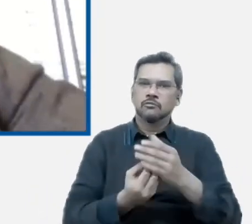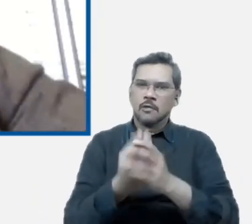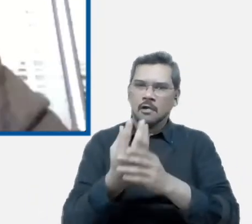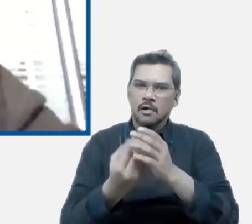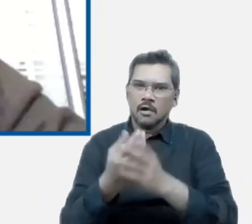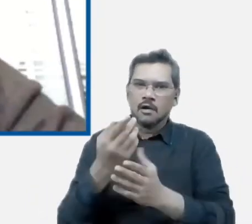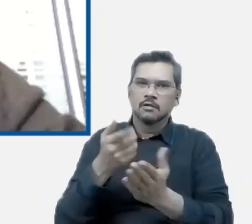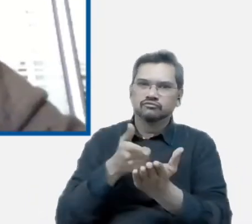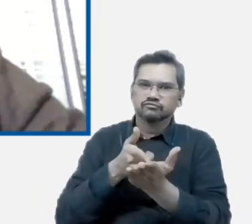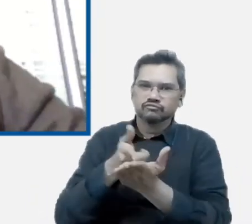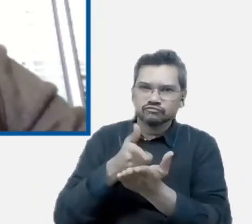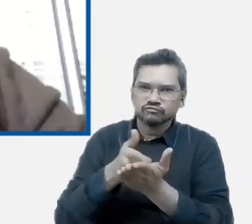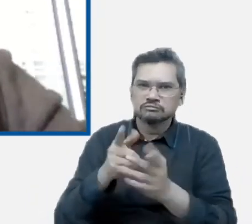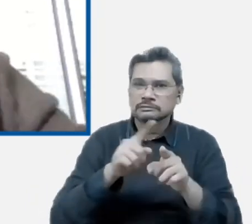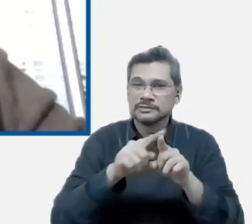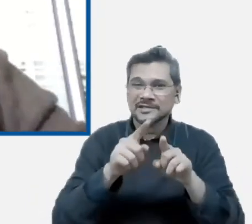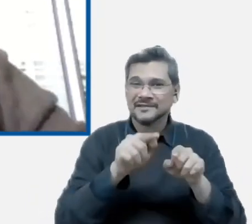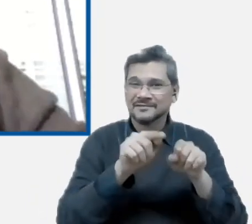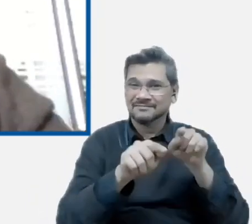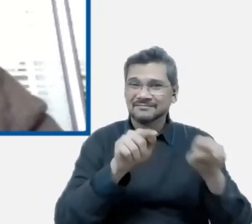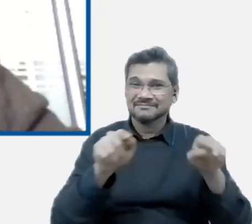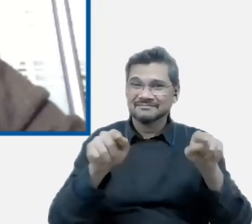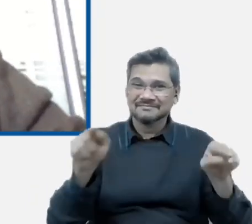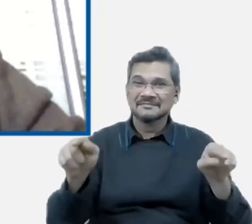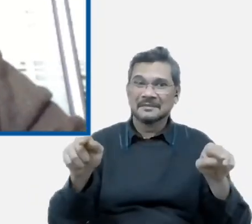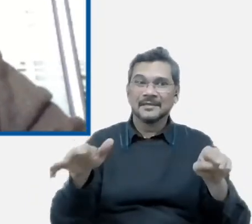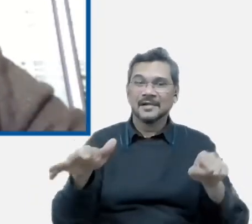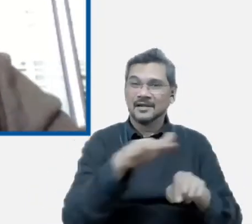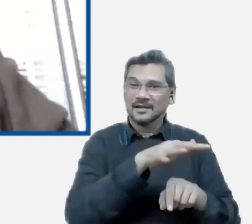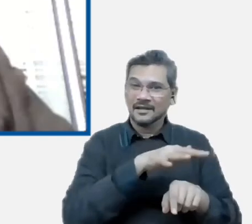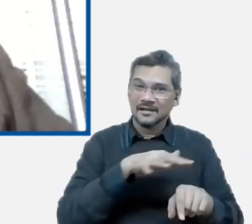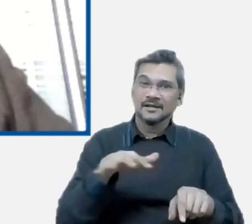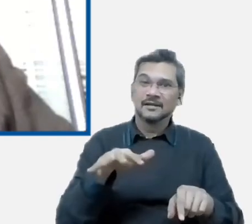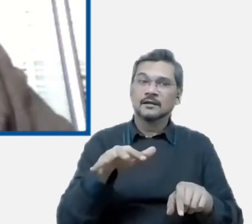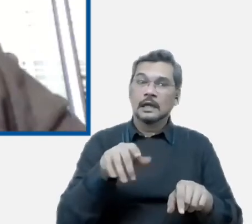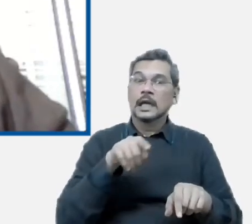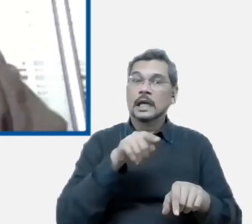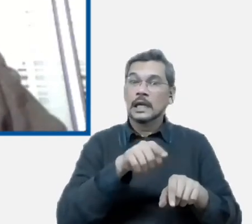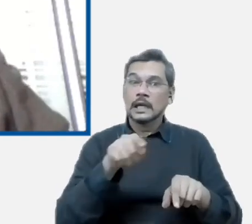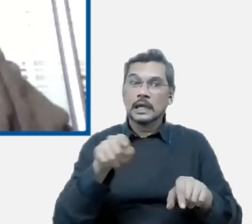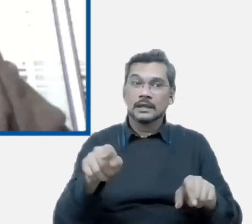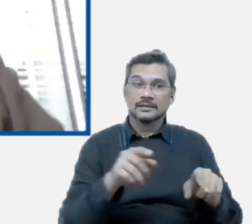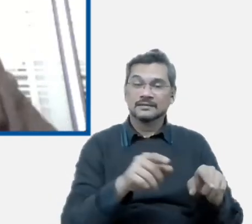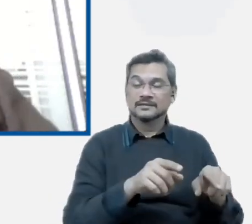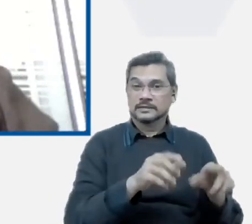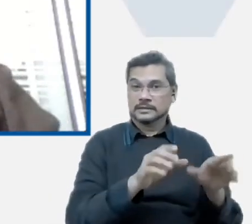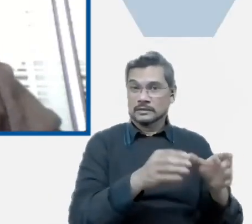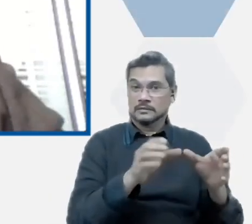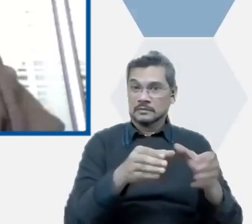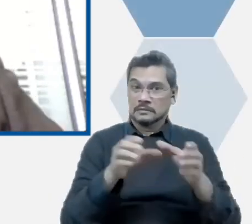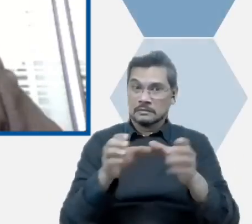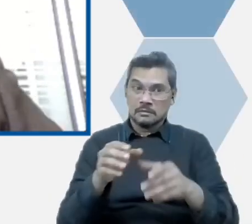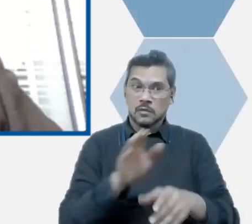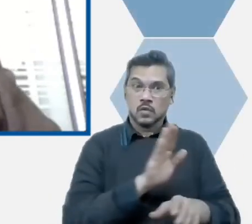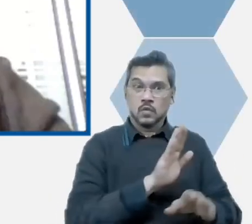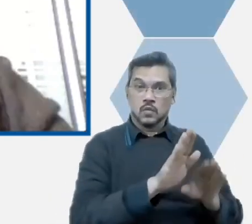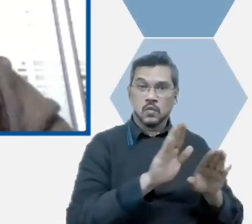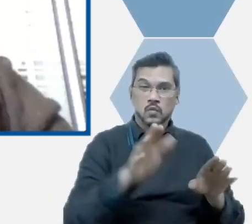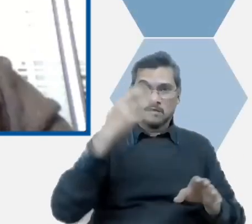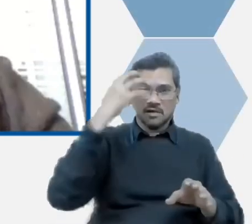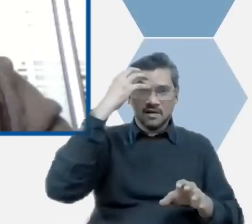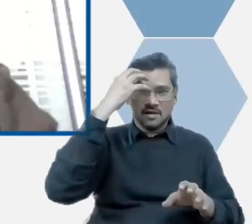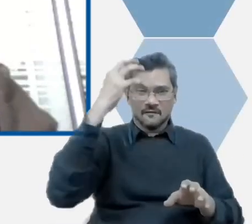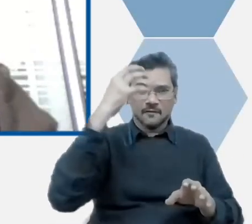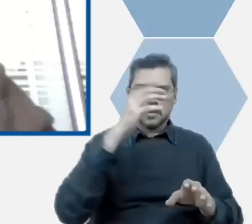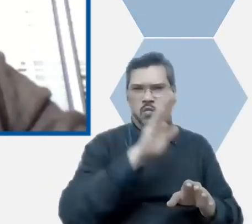being chaired or that are being led by the relevant line ministry in government and all entities within